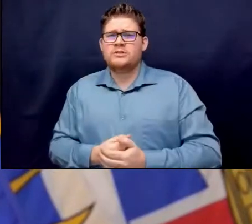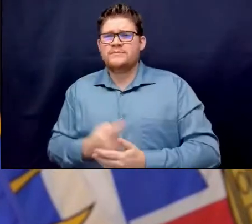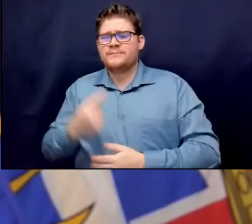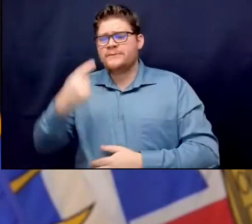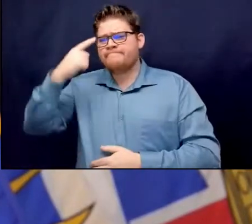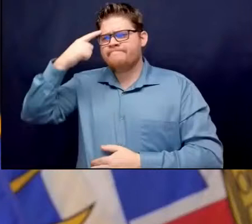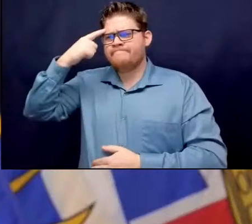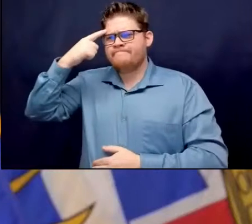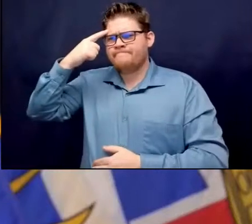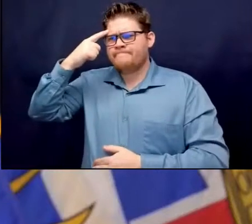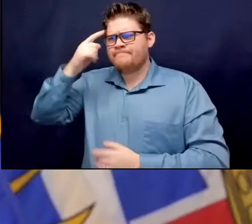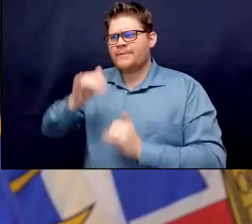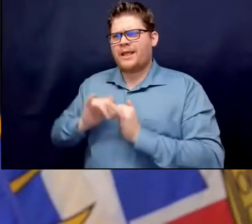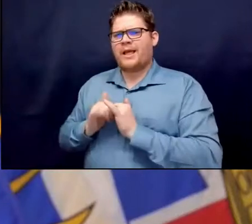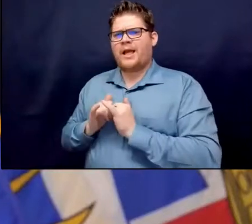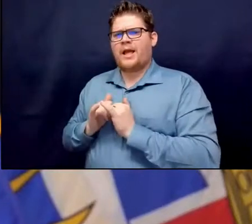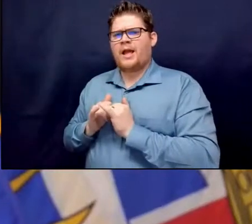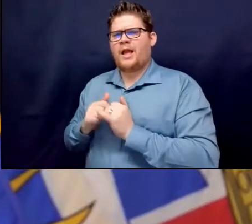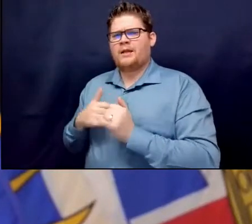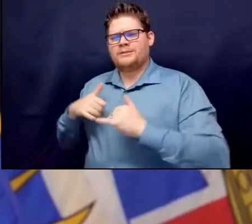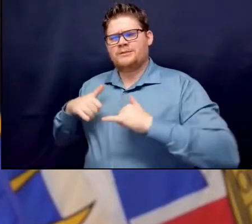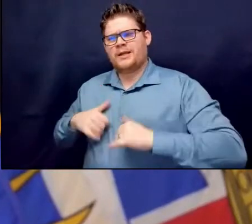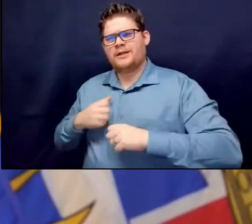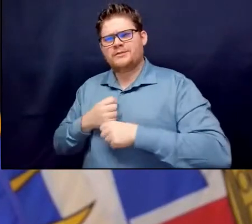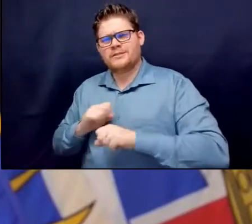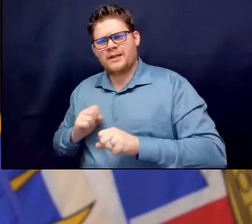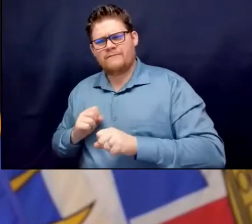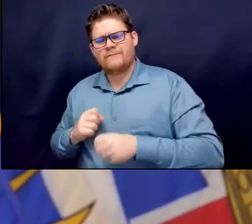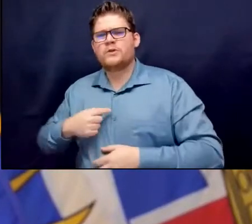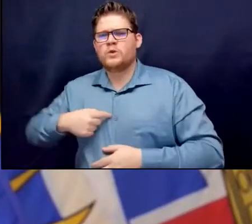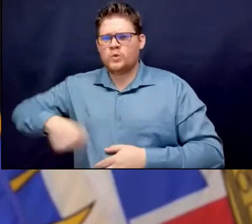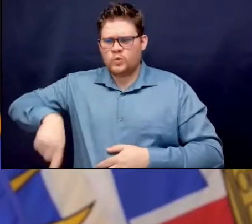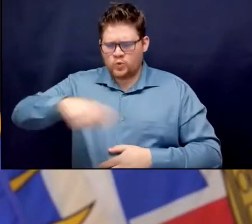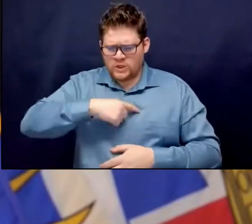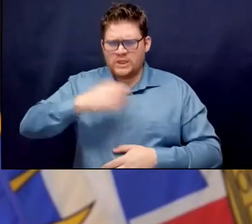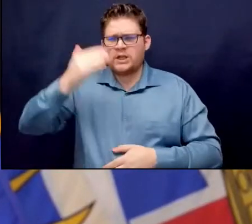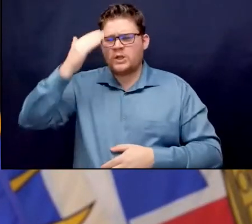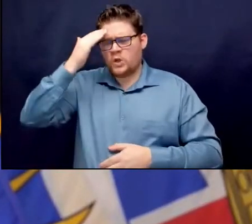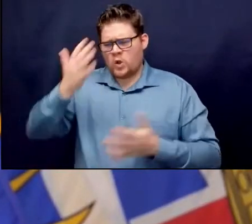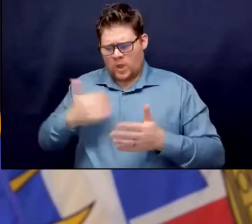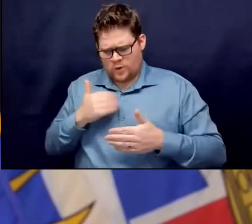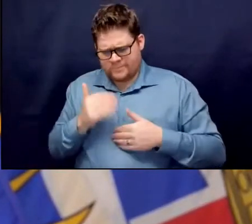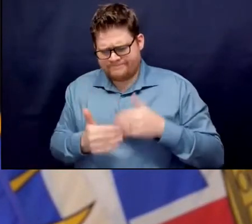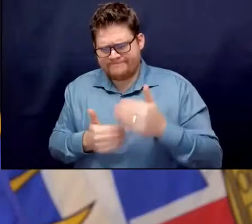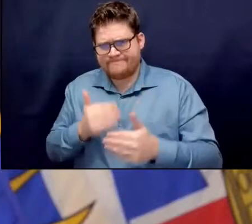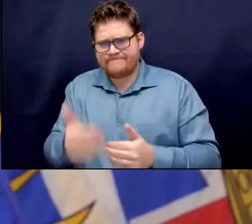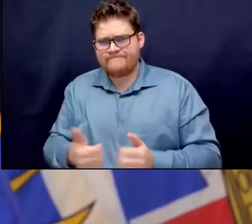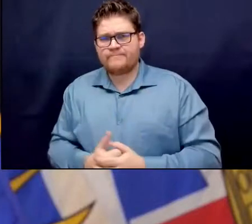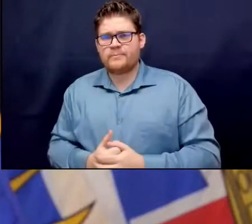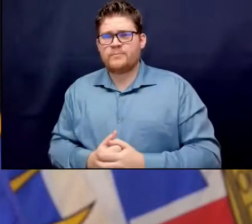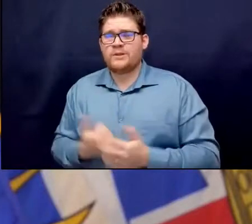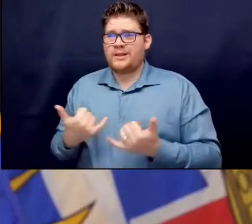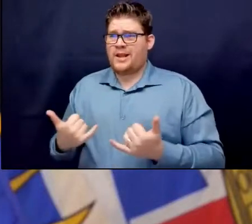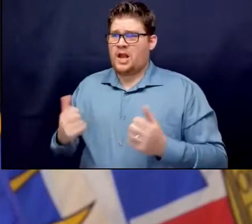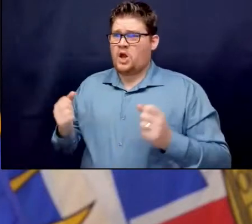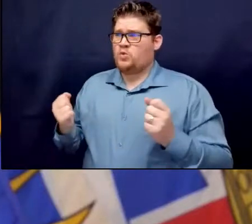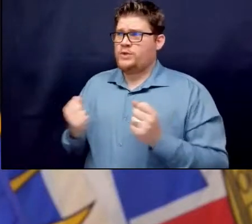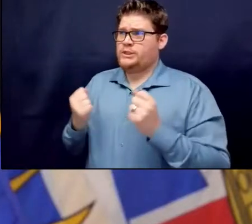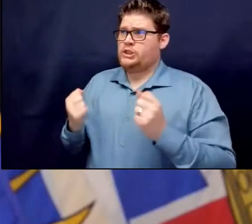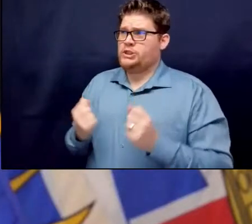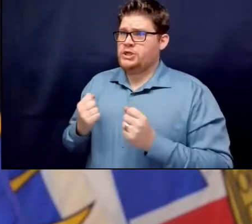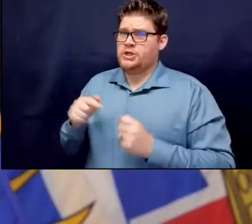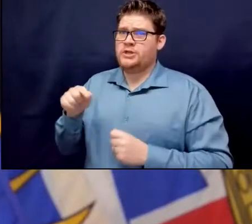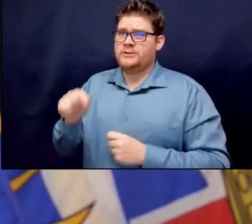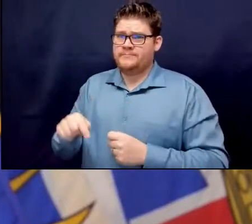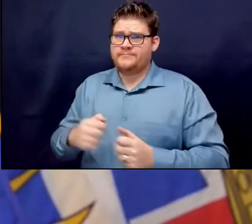but it is still something that we know how to handle and we know what to do. This is the respiratory season, which means we have COVID. We also